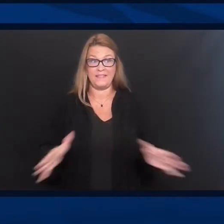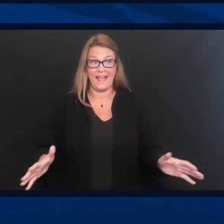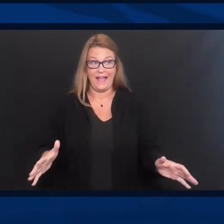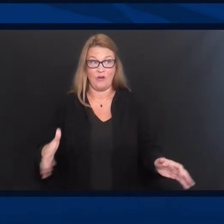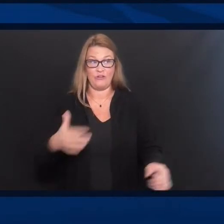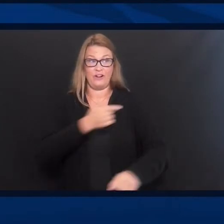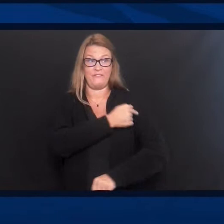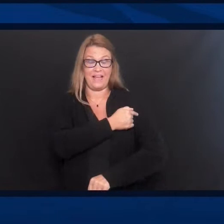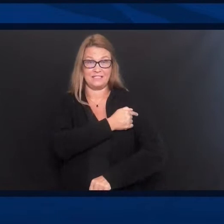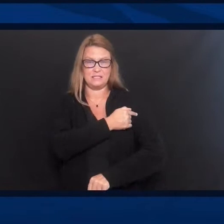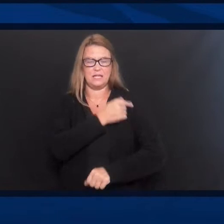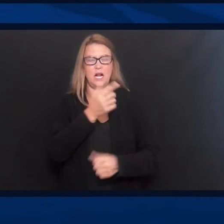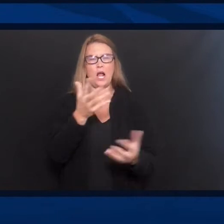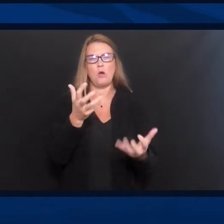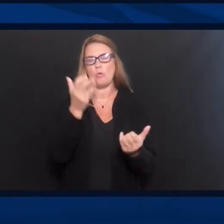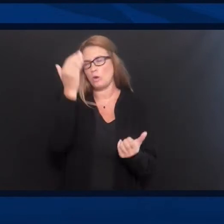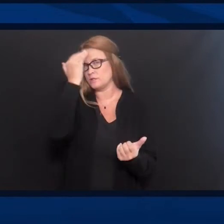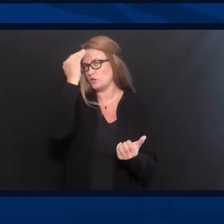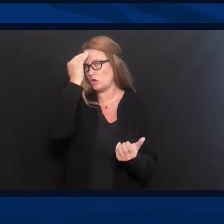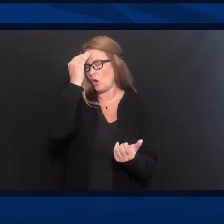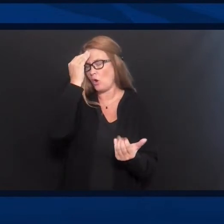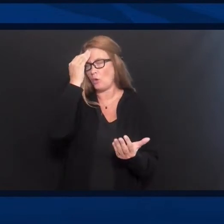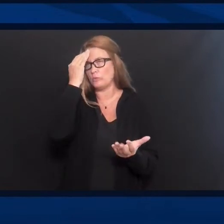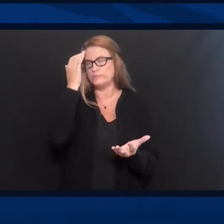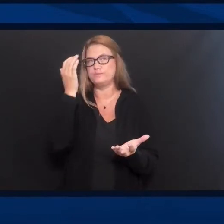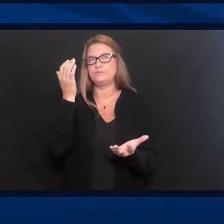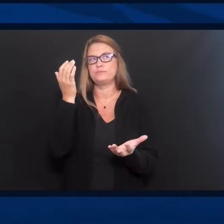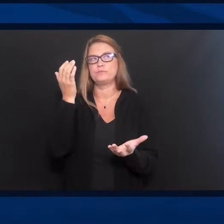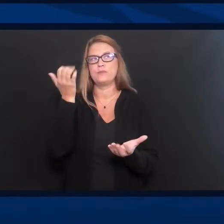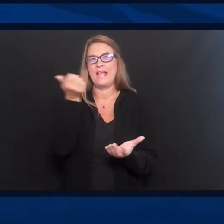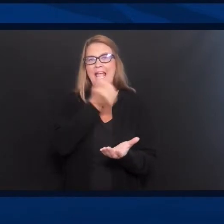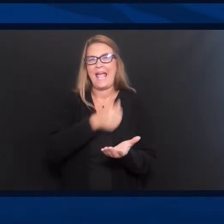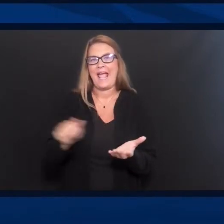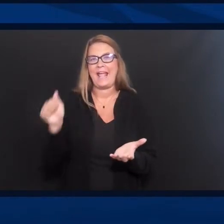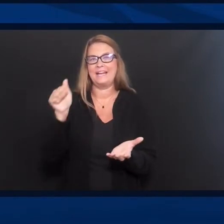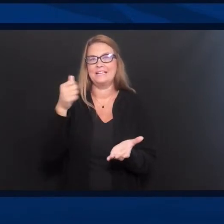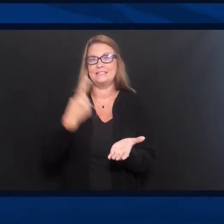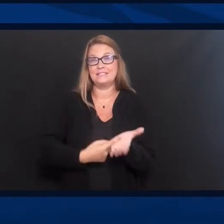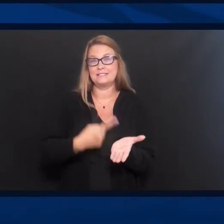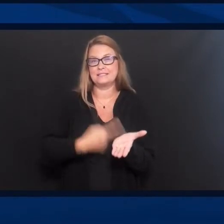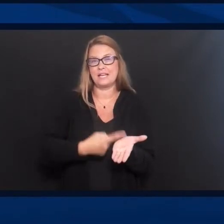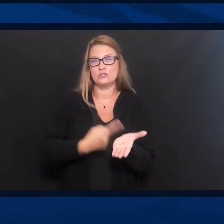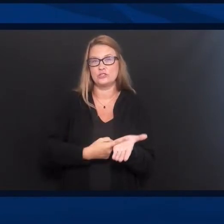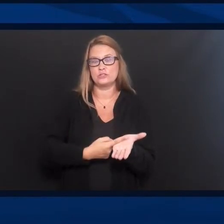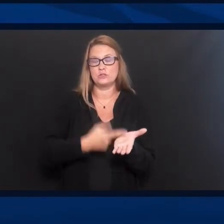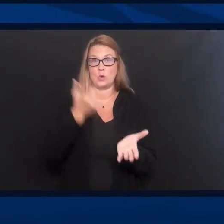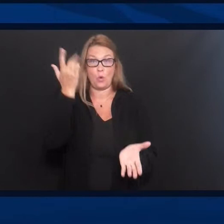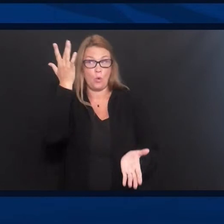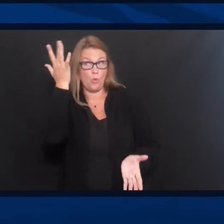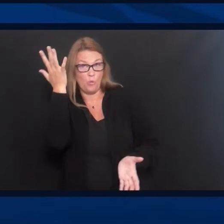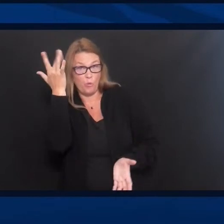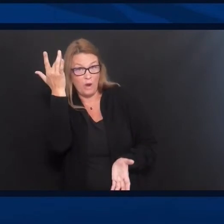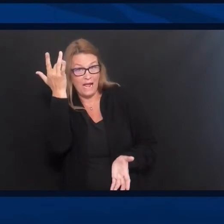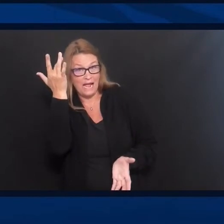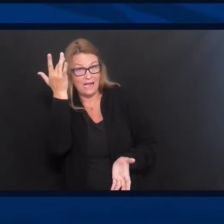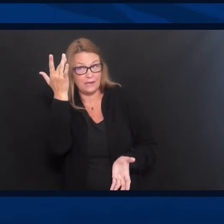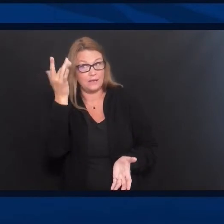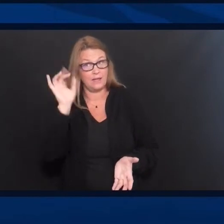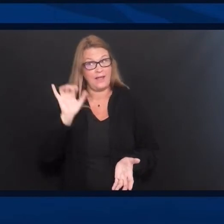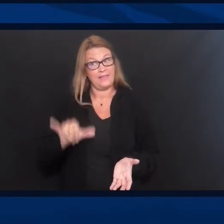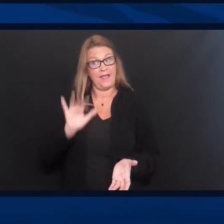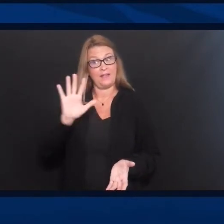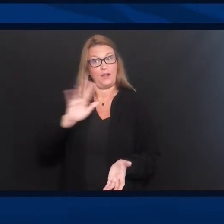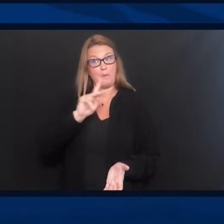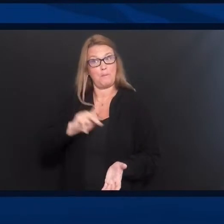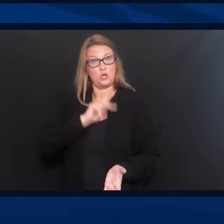I'd like to know if there has ever been a discussion as to why that is, if it is all personal preference, because